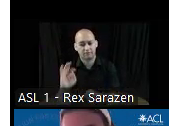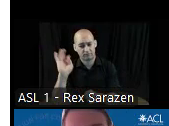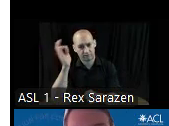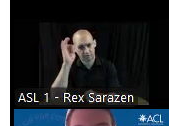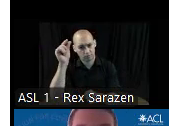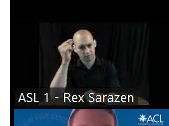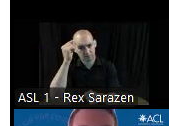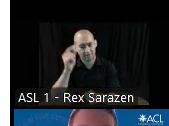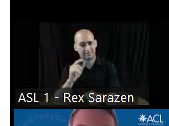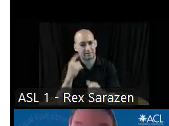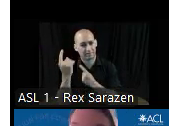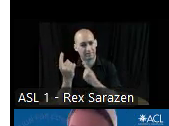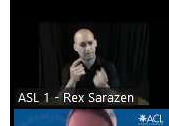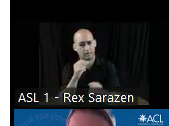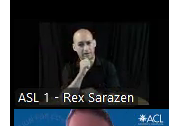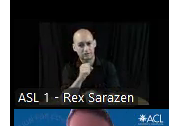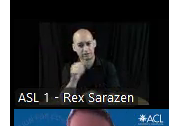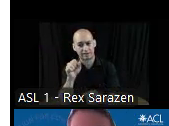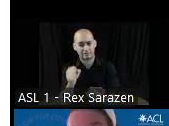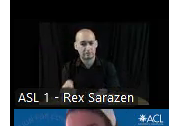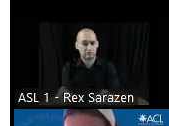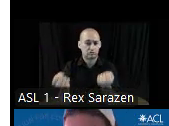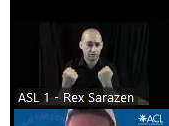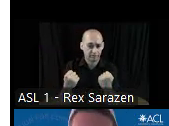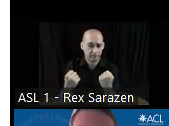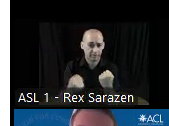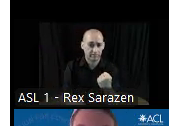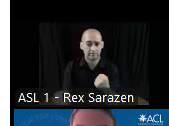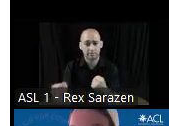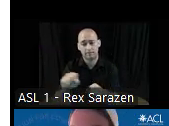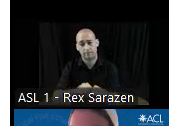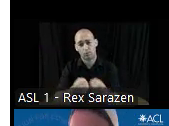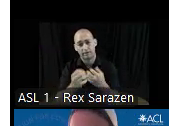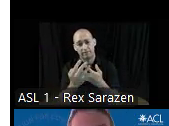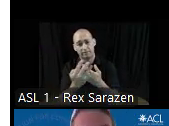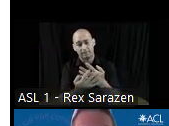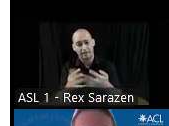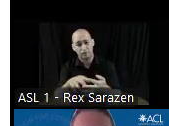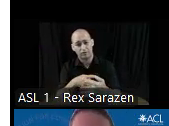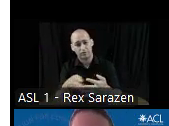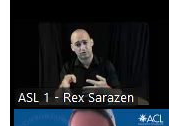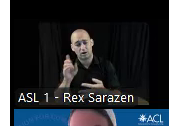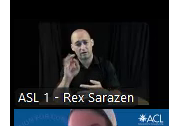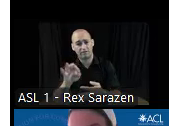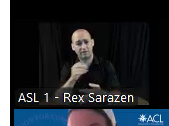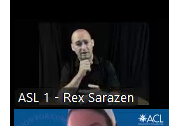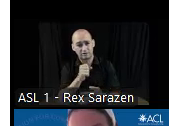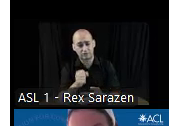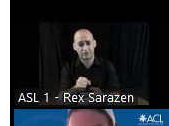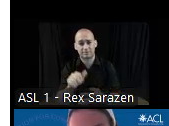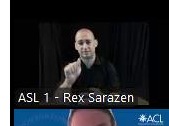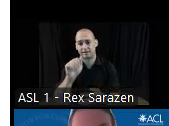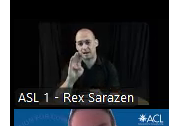is to think about aging as a strength and to break the patterns of ageism and ableism that